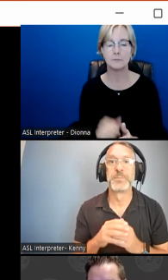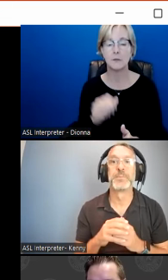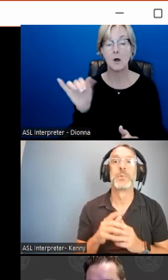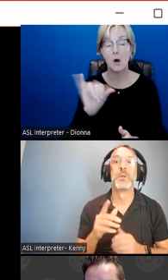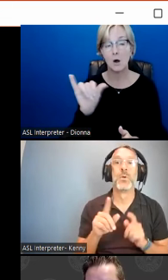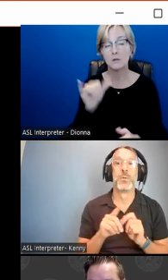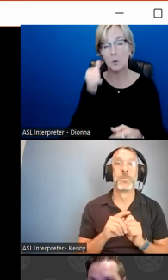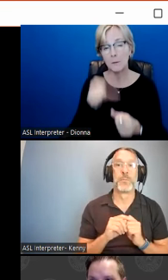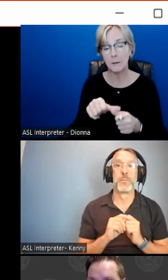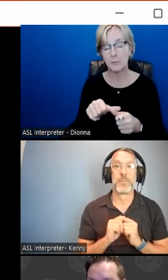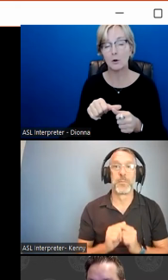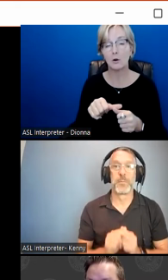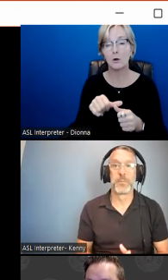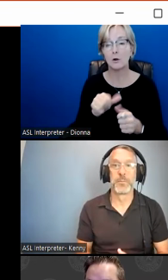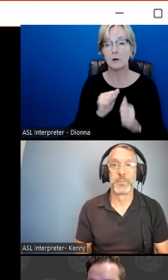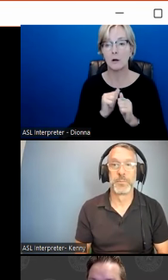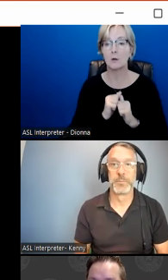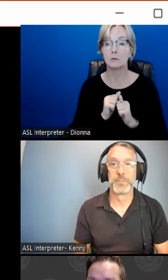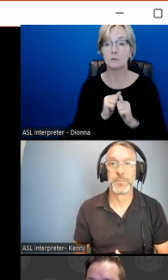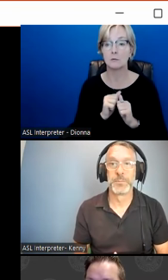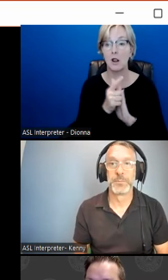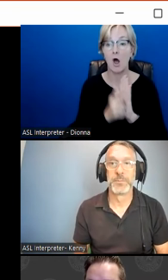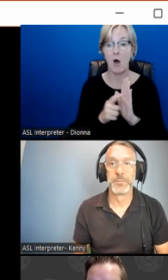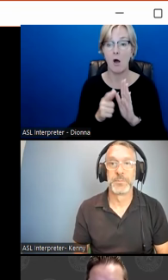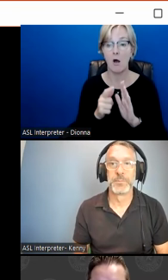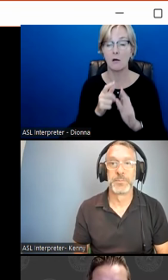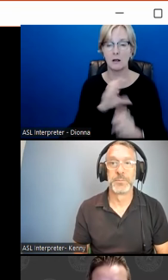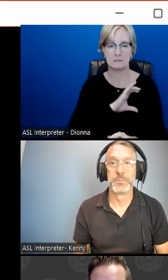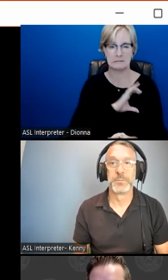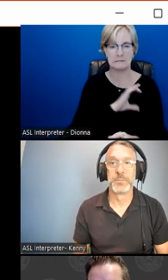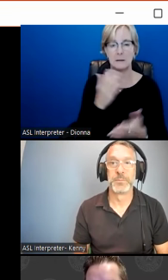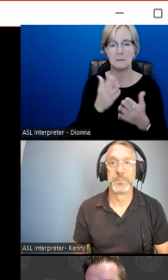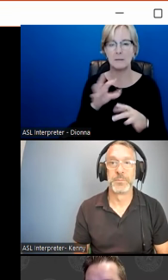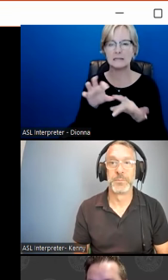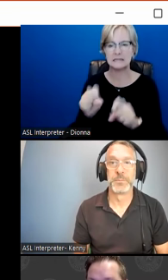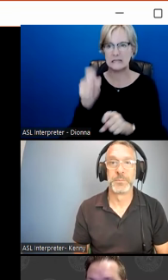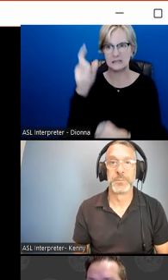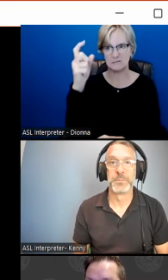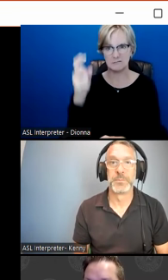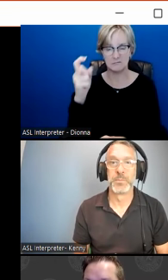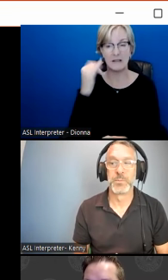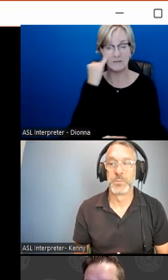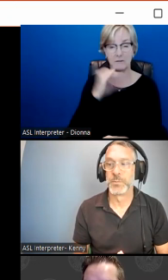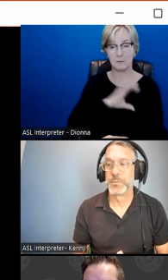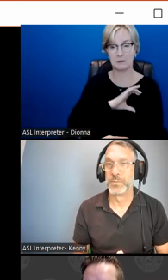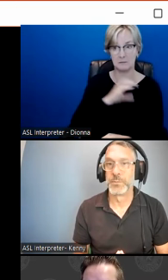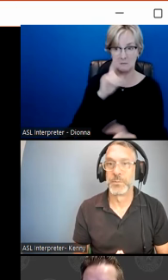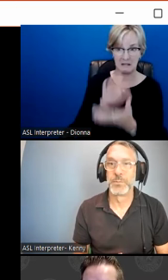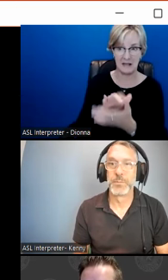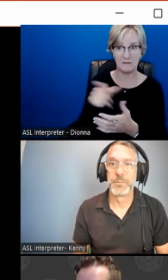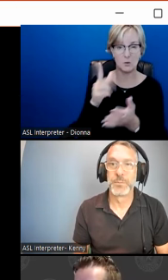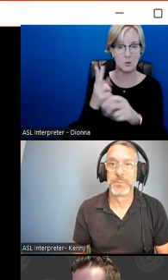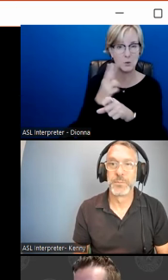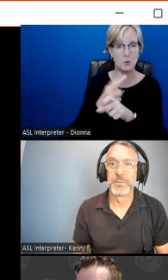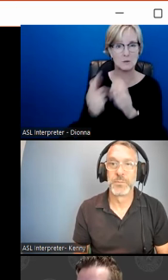Also keep in mind that a law enforcement officer may seize a disabled parking placard that the officer believes is being used